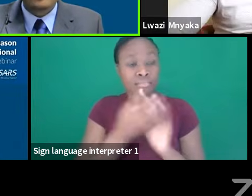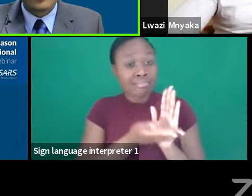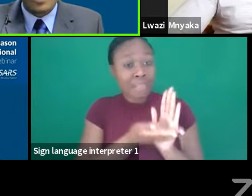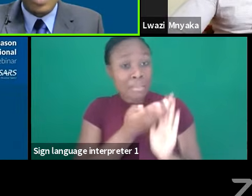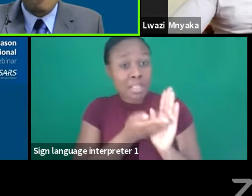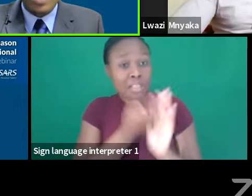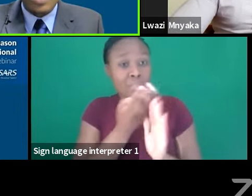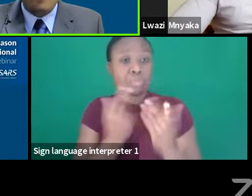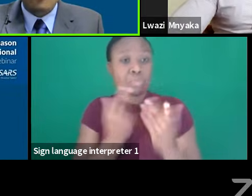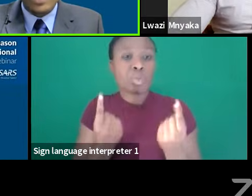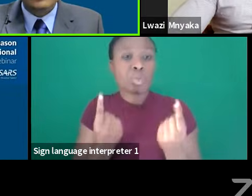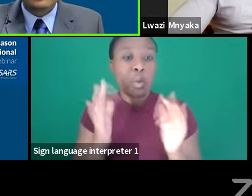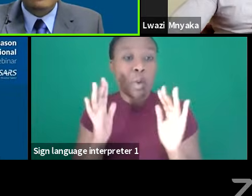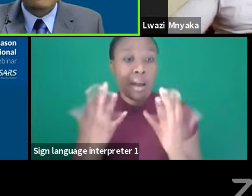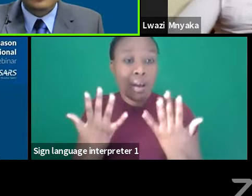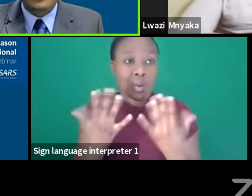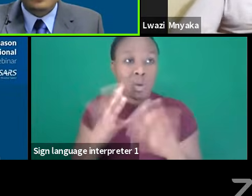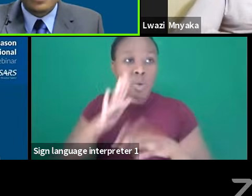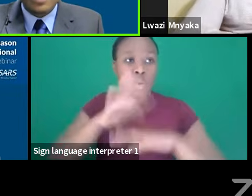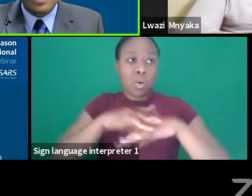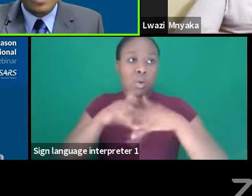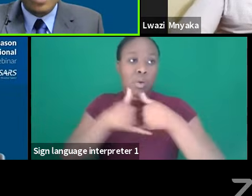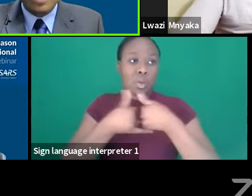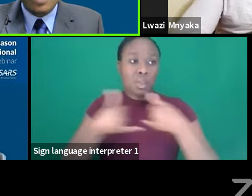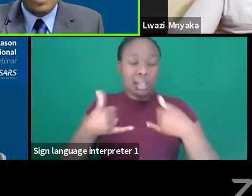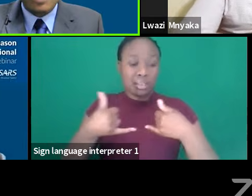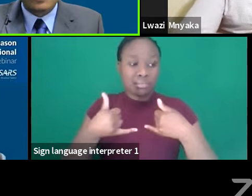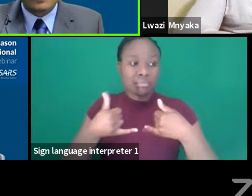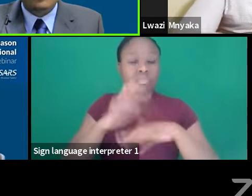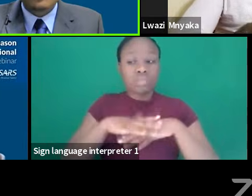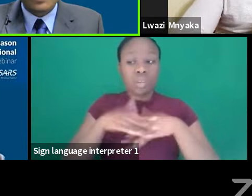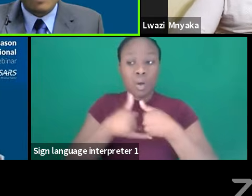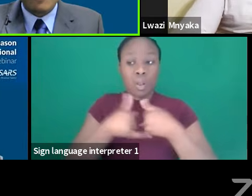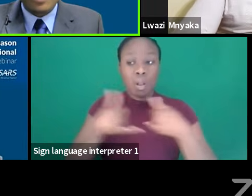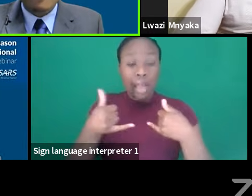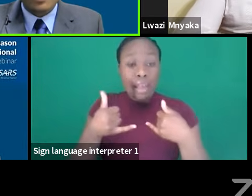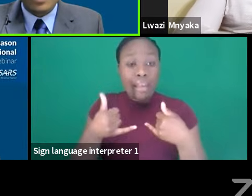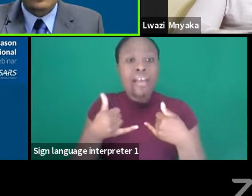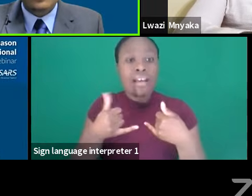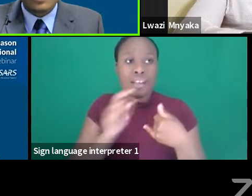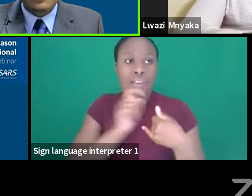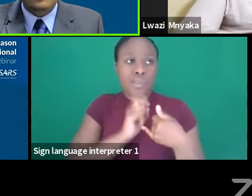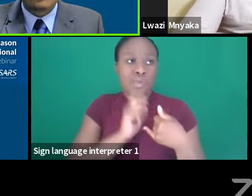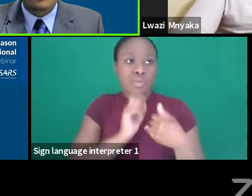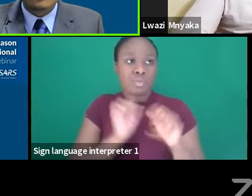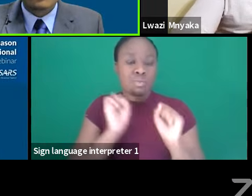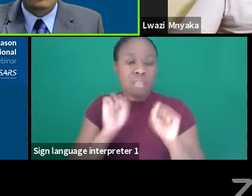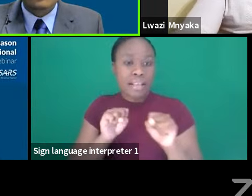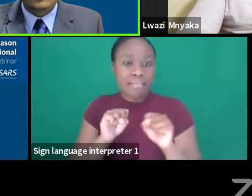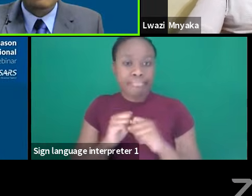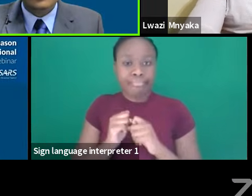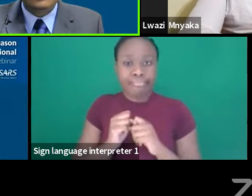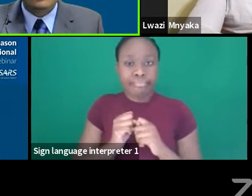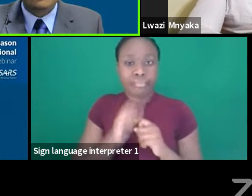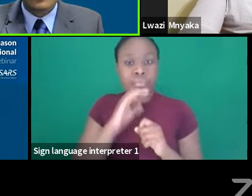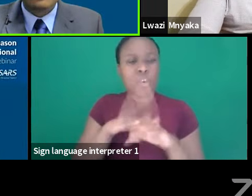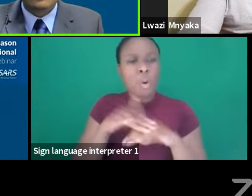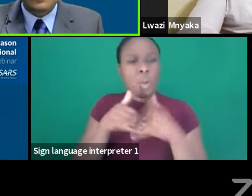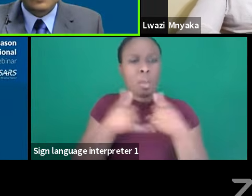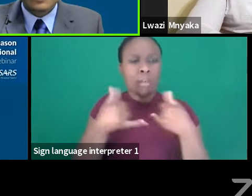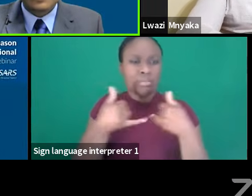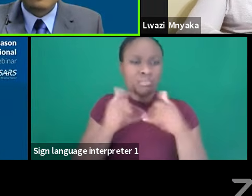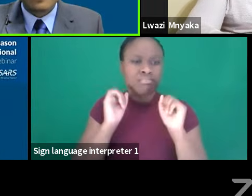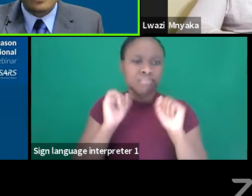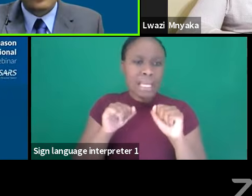via our online services. They can use our online channels to do the updating of